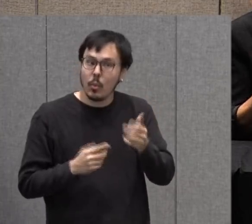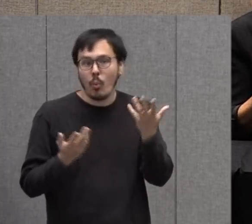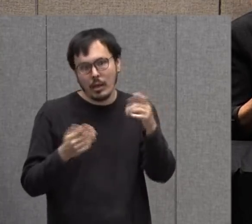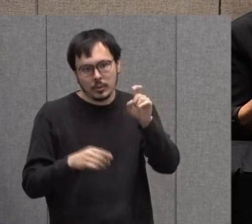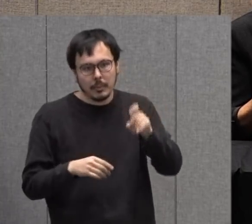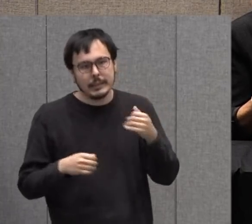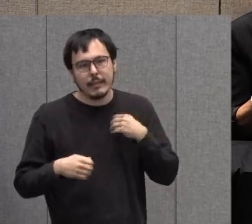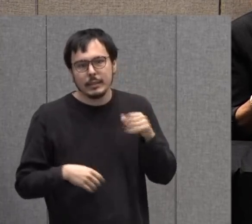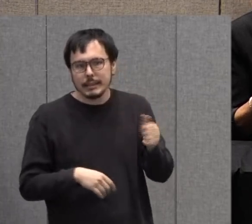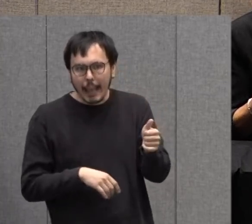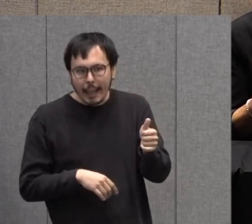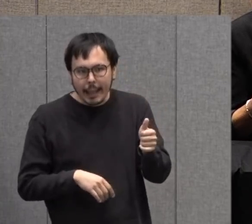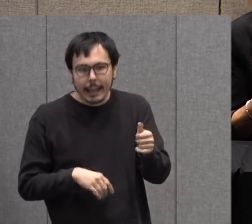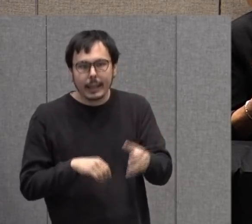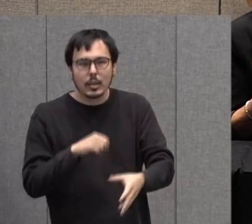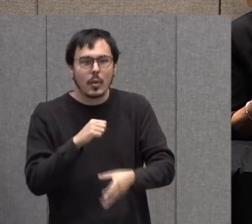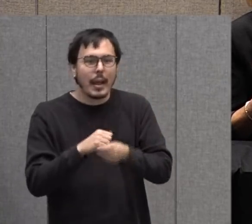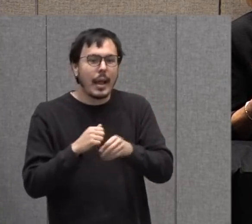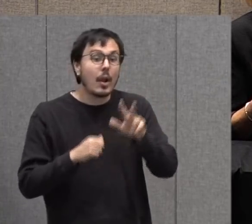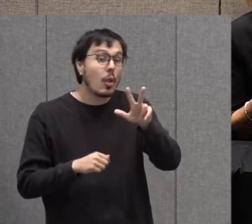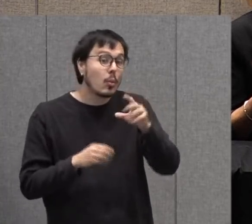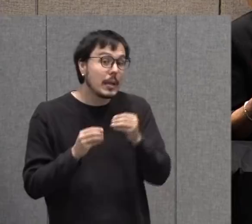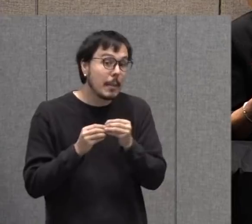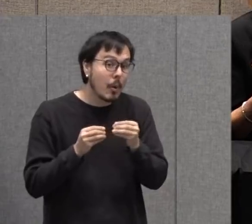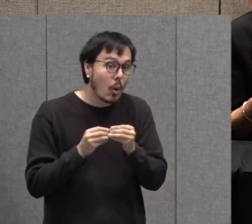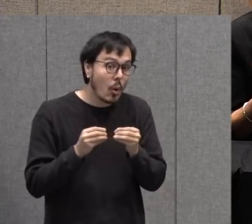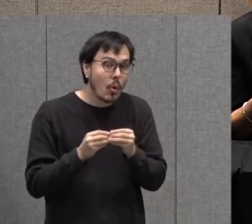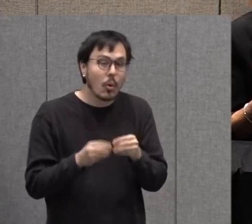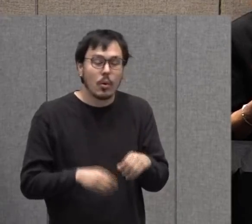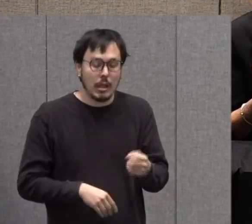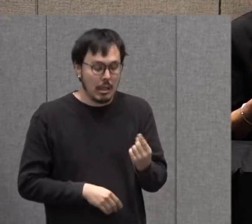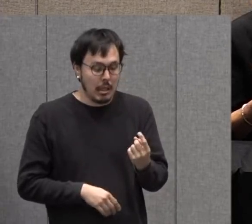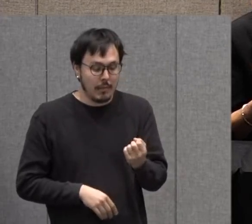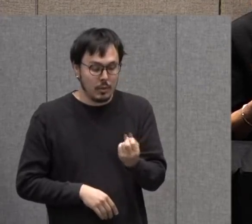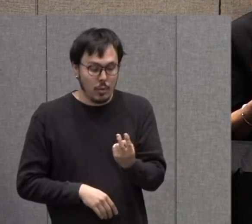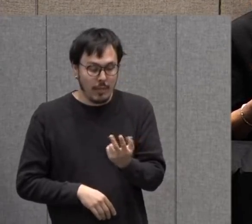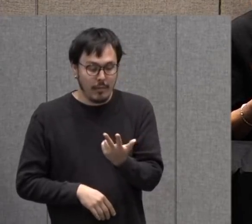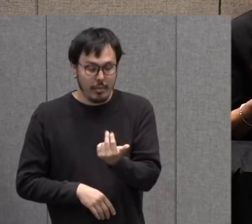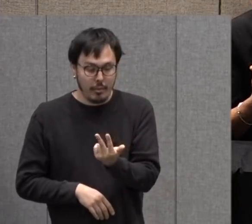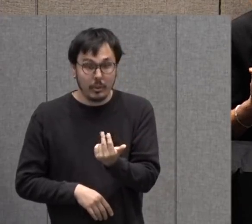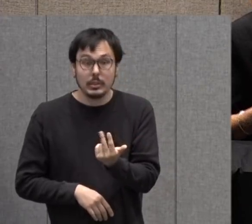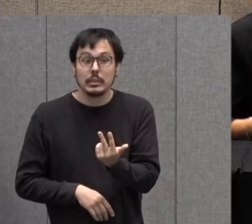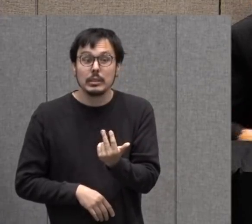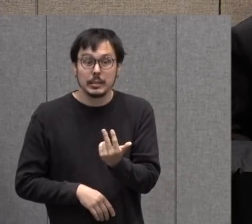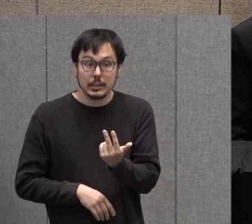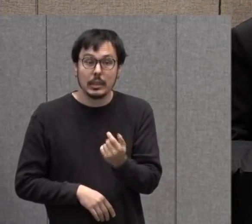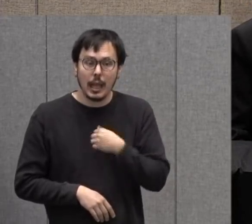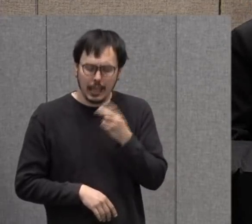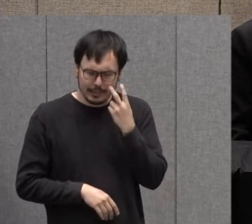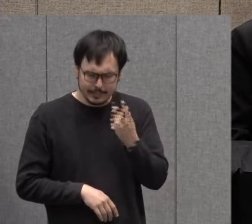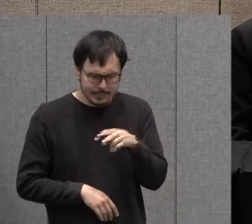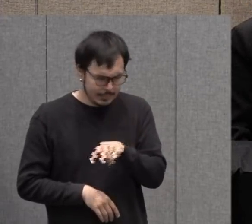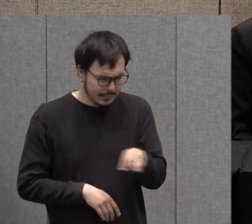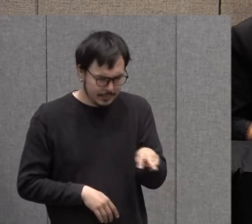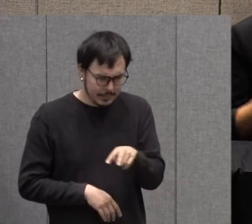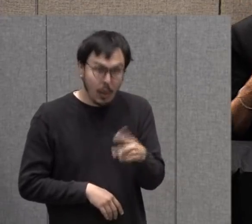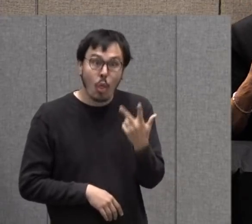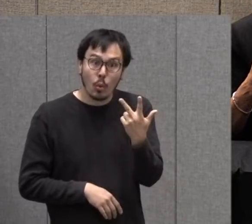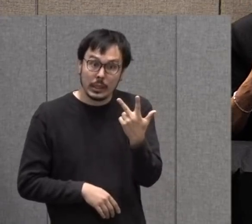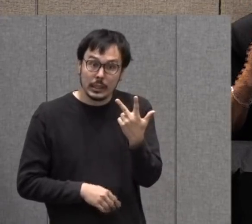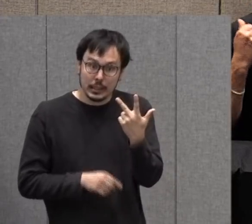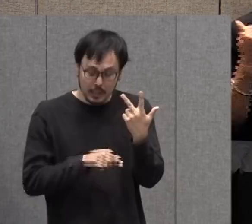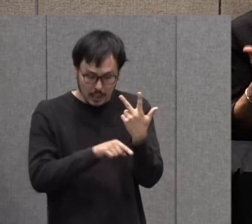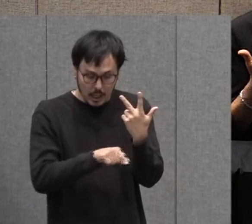have 10, and then you add on 3 more, 11, 12, 13. And then I see 3 that are out, so